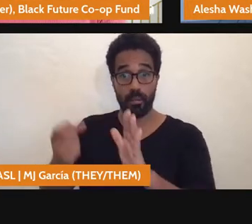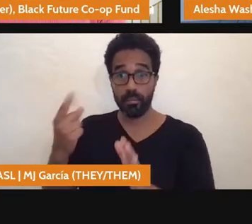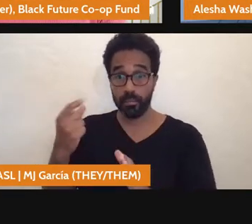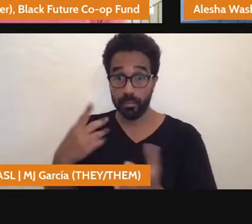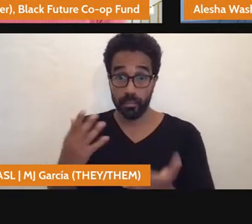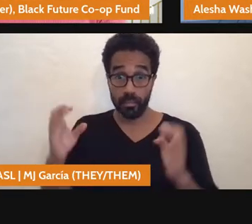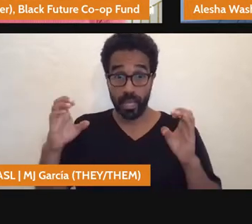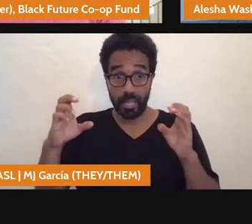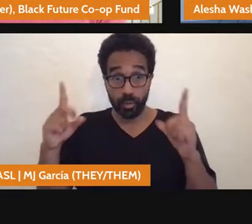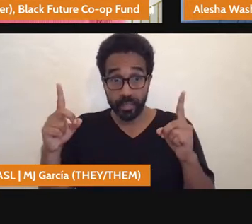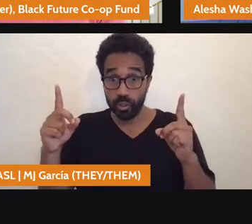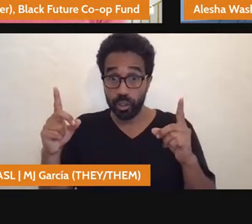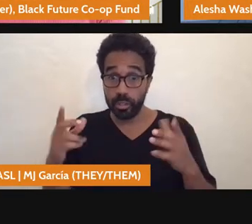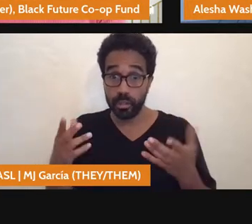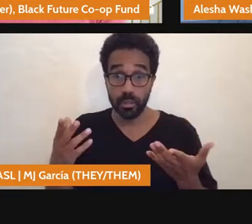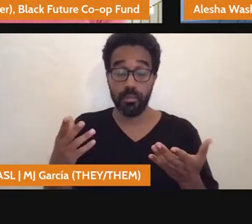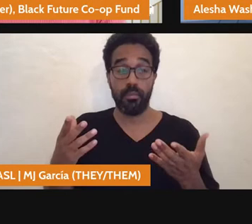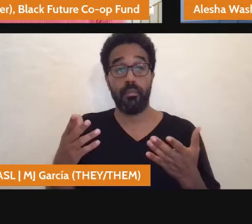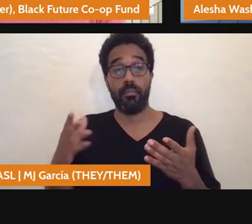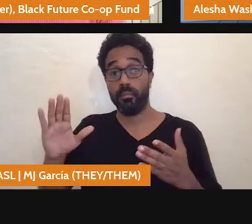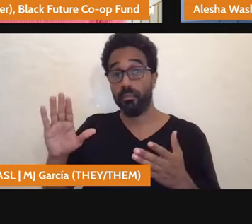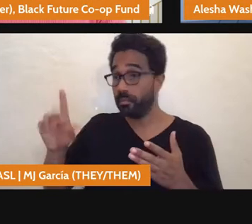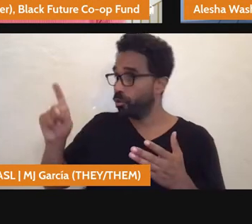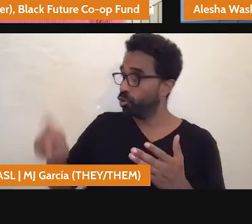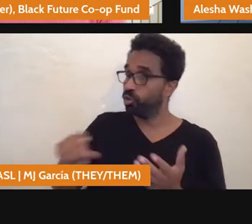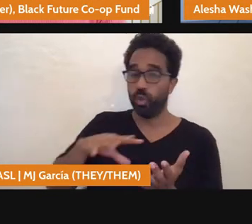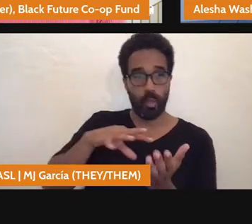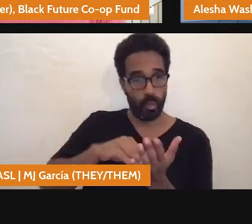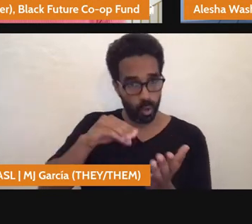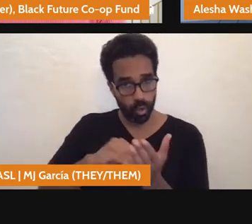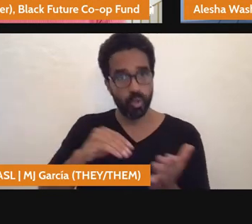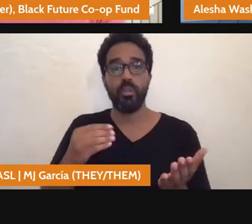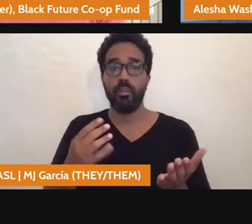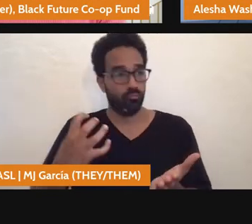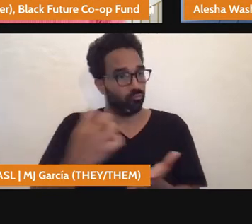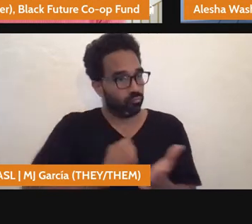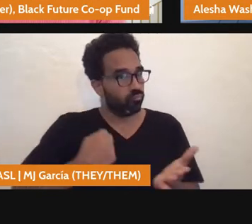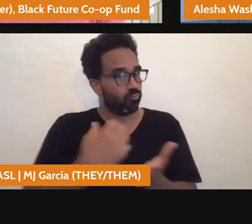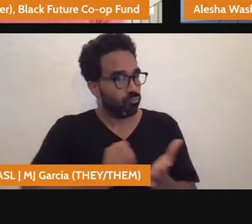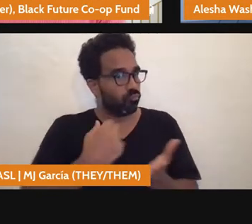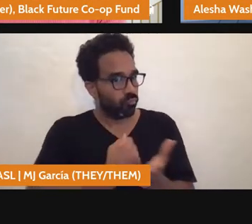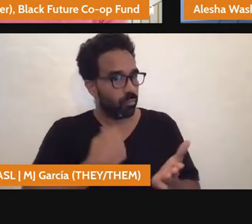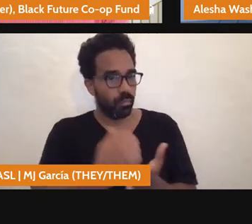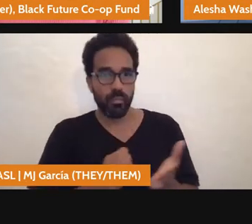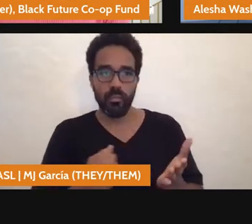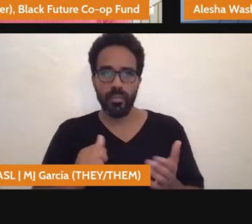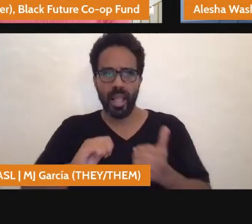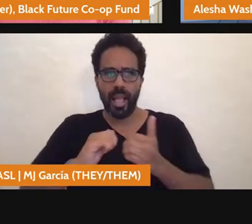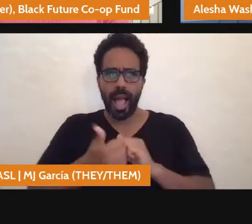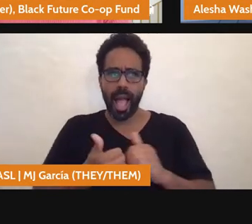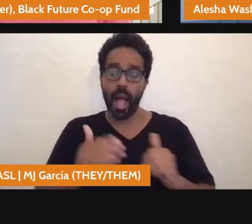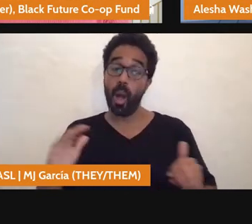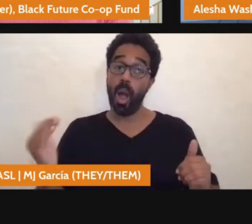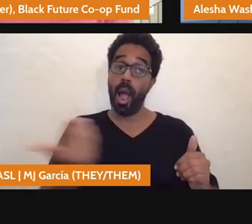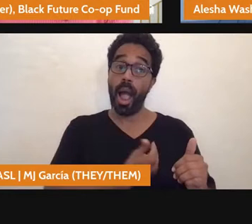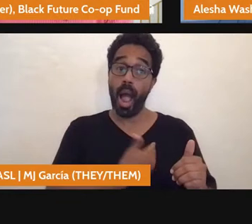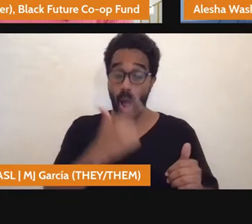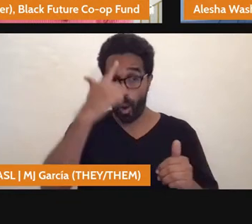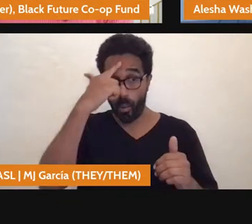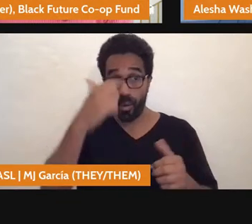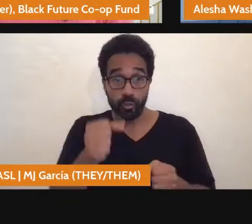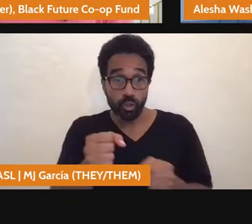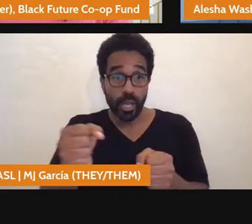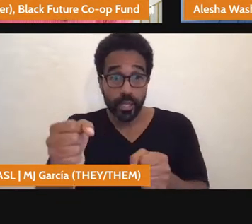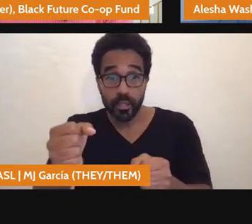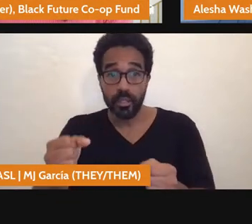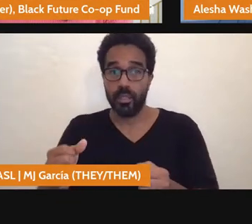advantage of and then become amplifiers of, you know, important strategies that are effective in community.